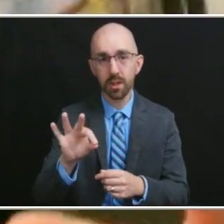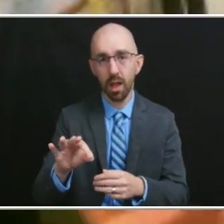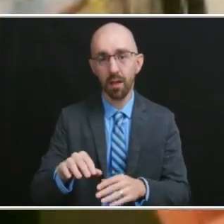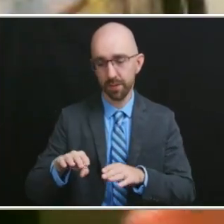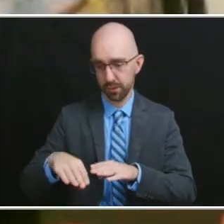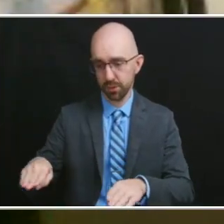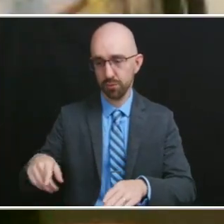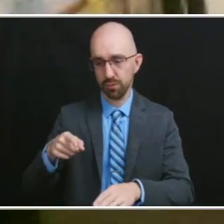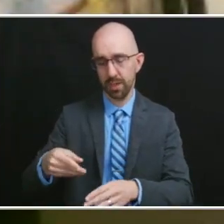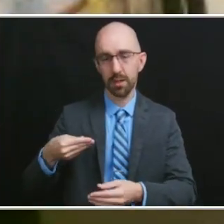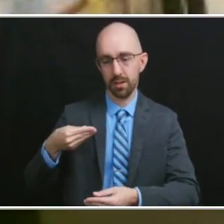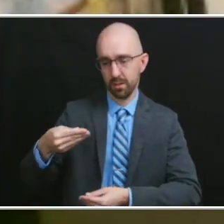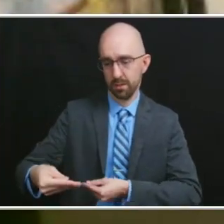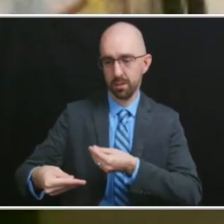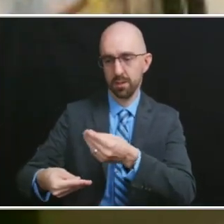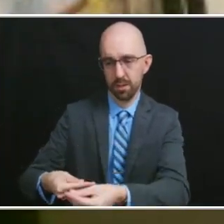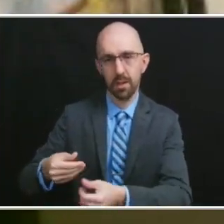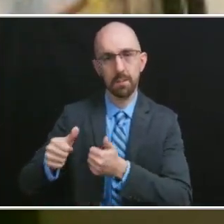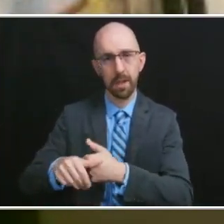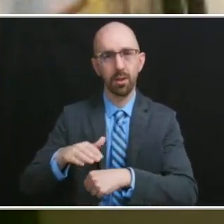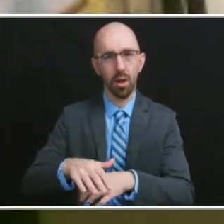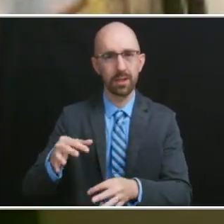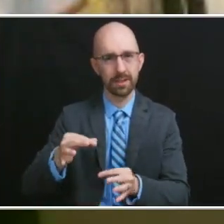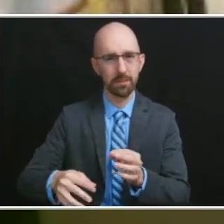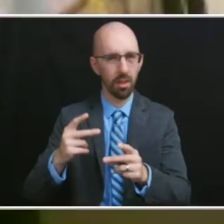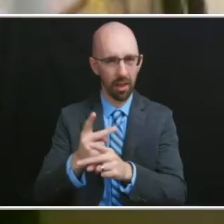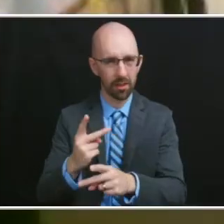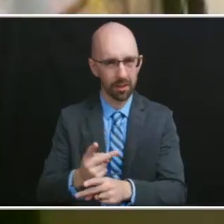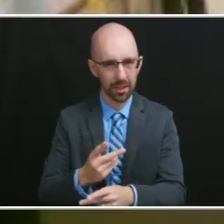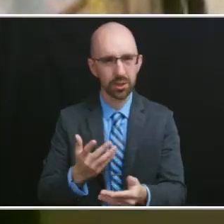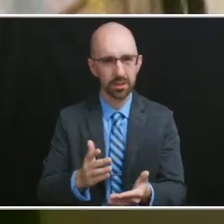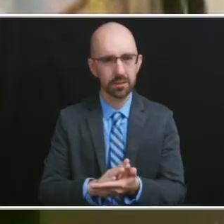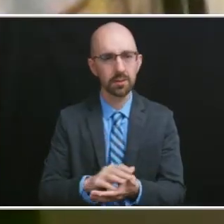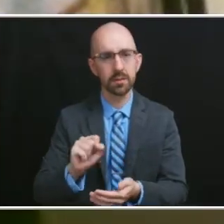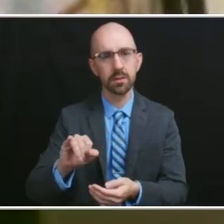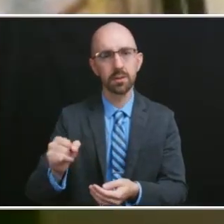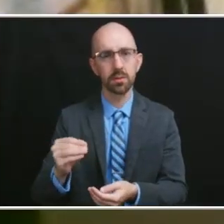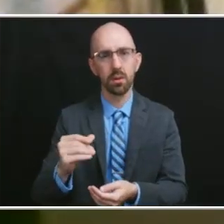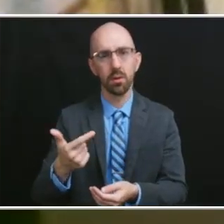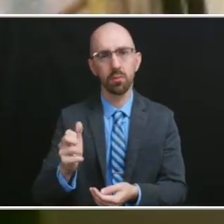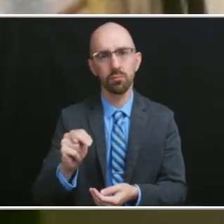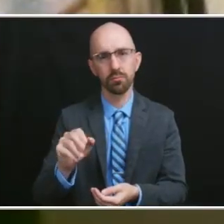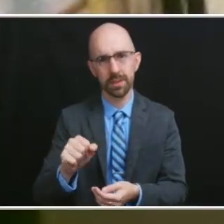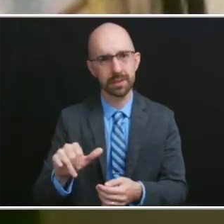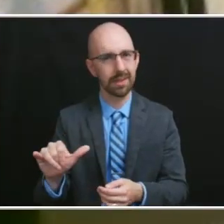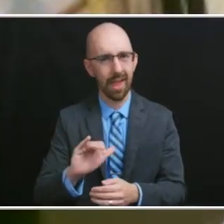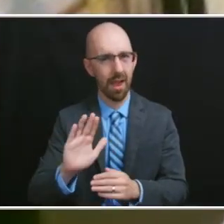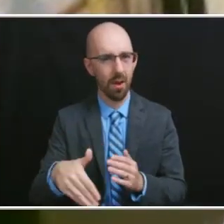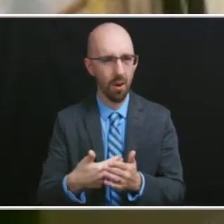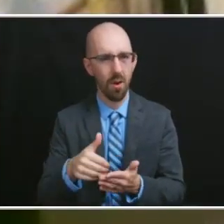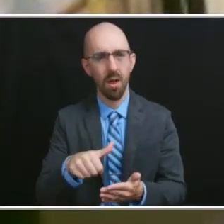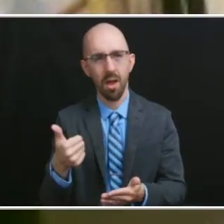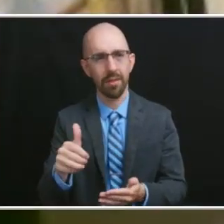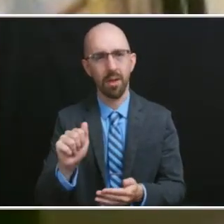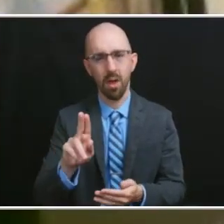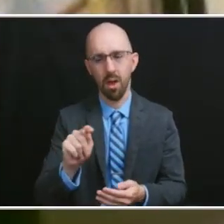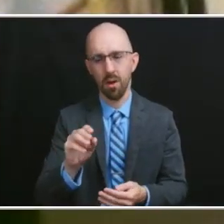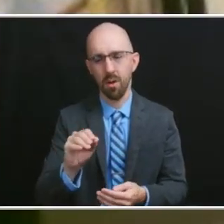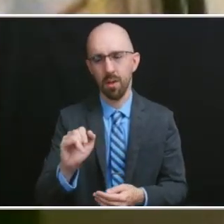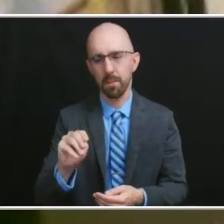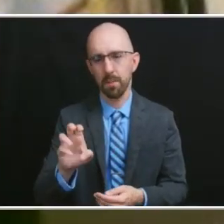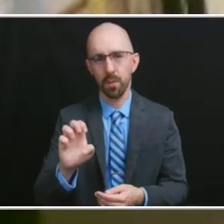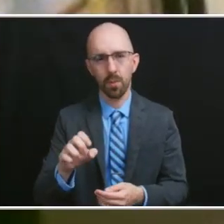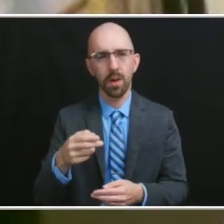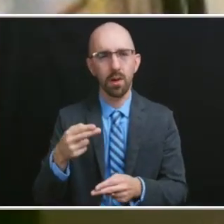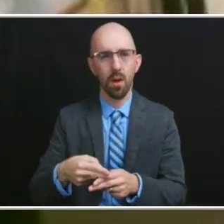patient based on simple calculations, Sjögren's is like all other autoimmune disorders considered polygenic.